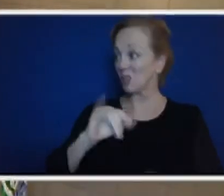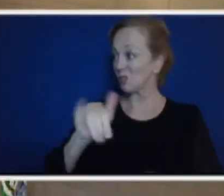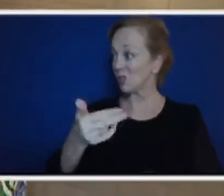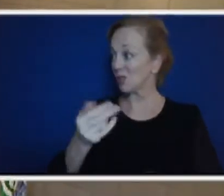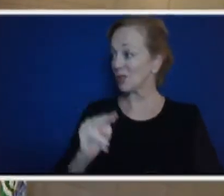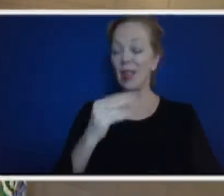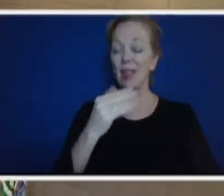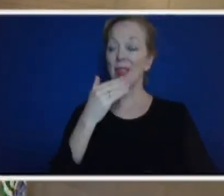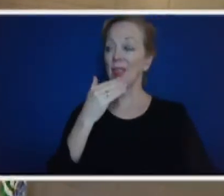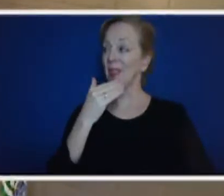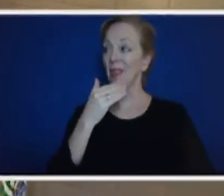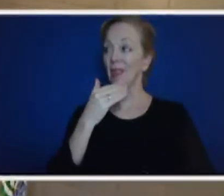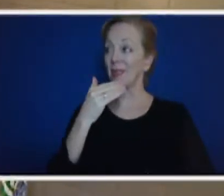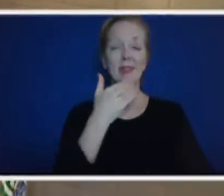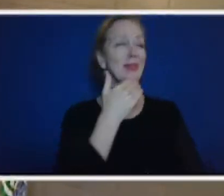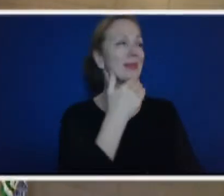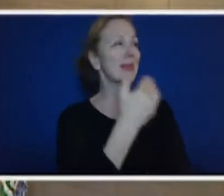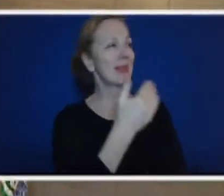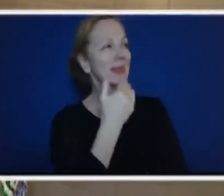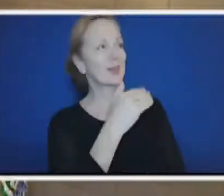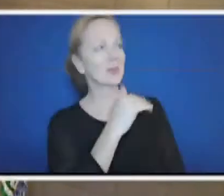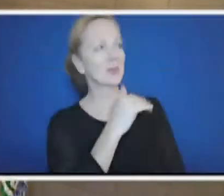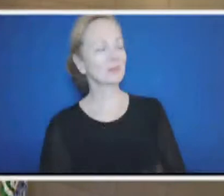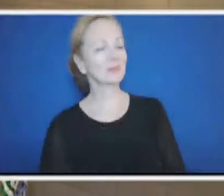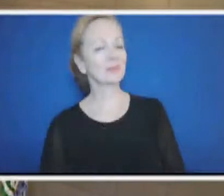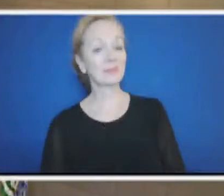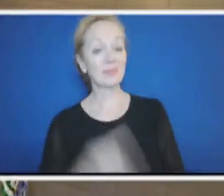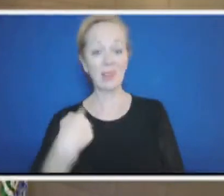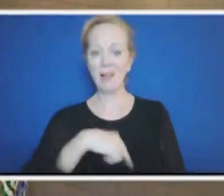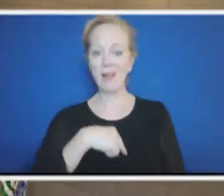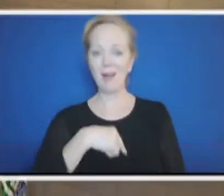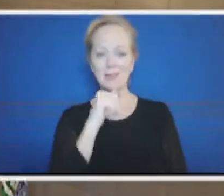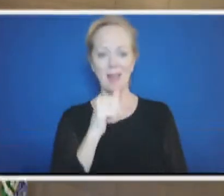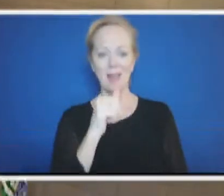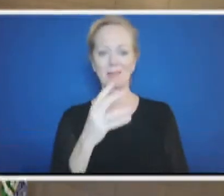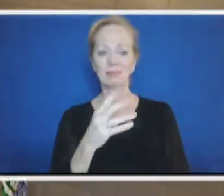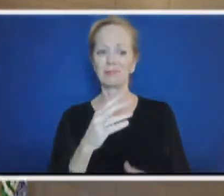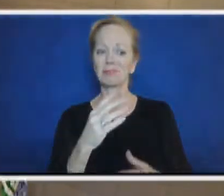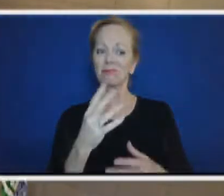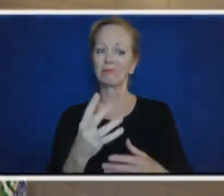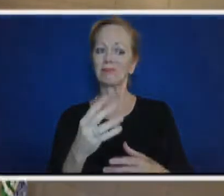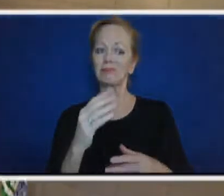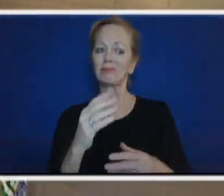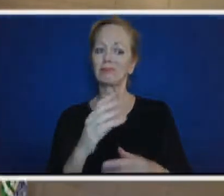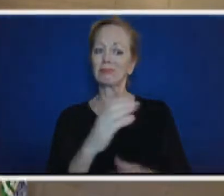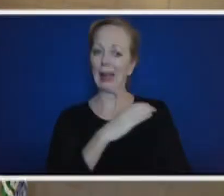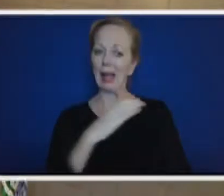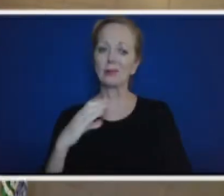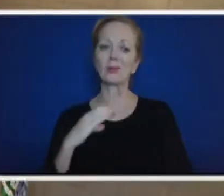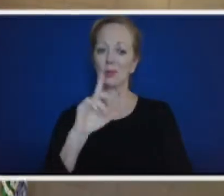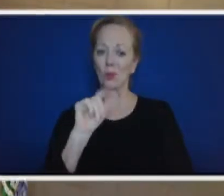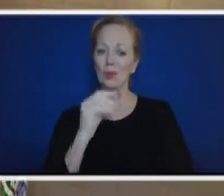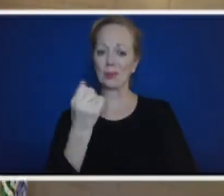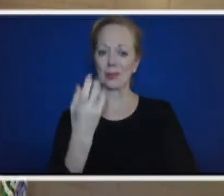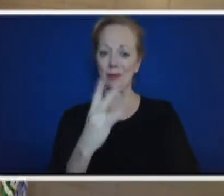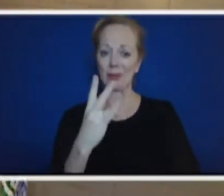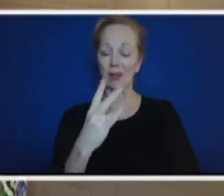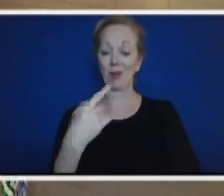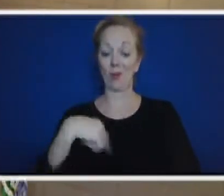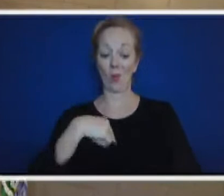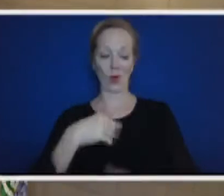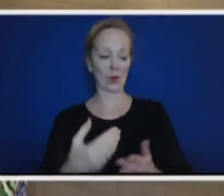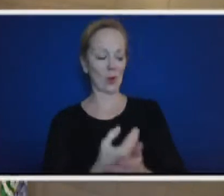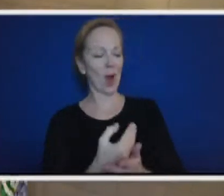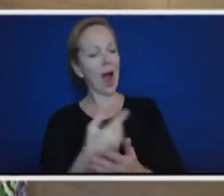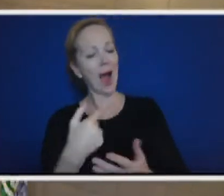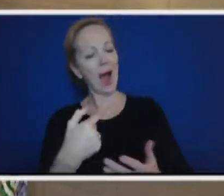Tem. So for those of us who weren't on council in 2017, I want to understand this rezoning petition